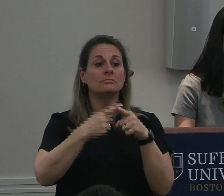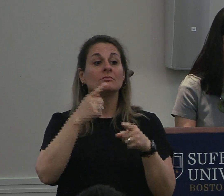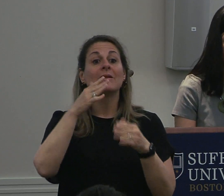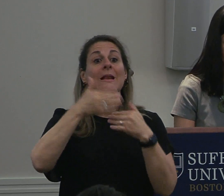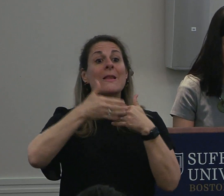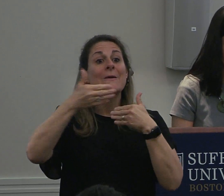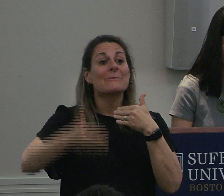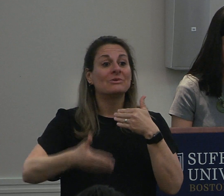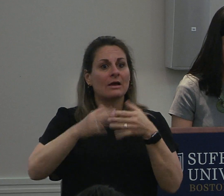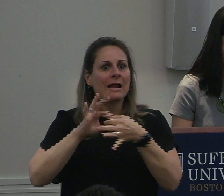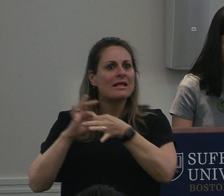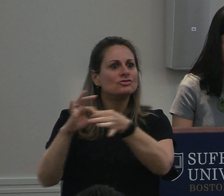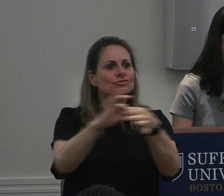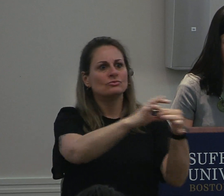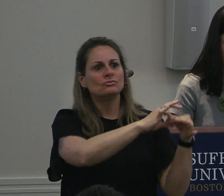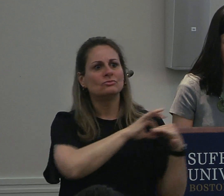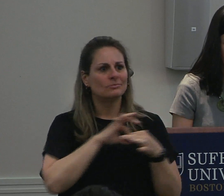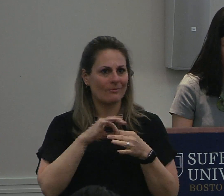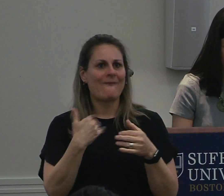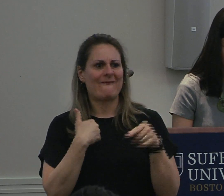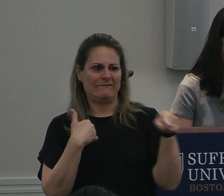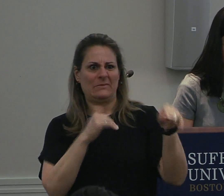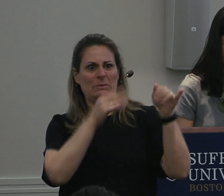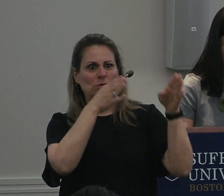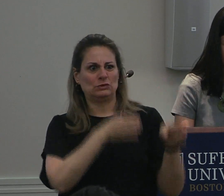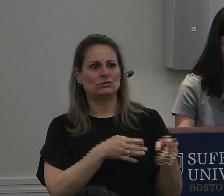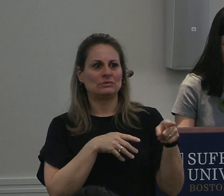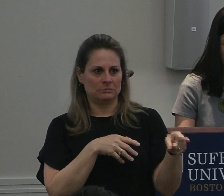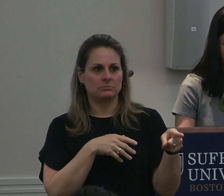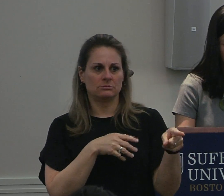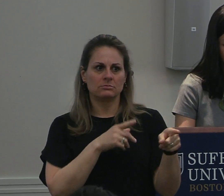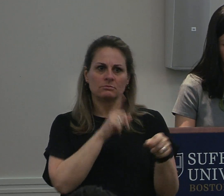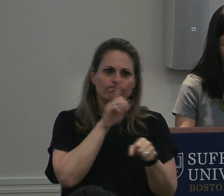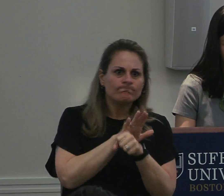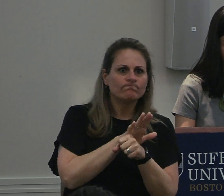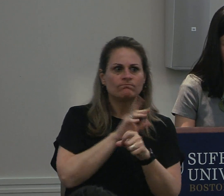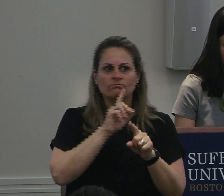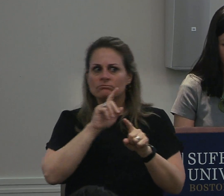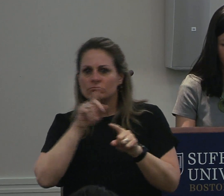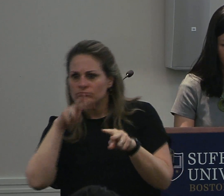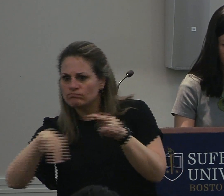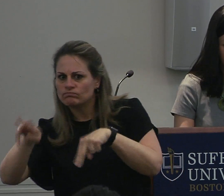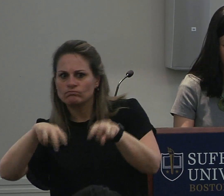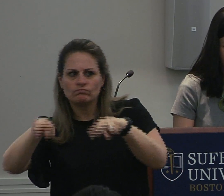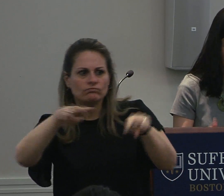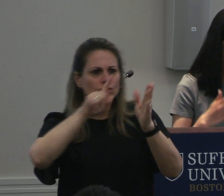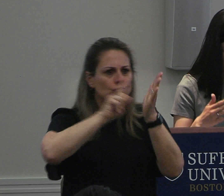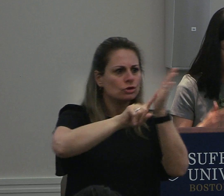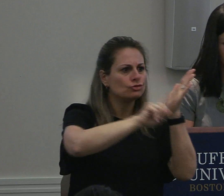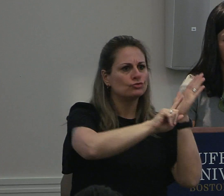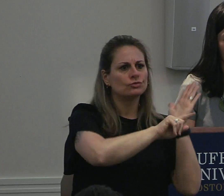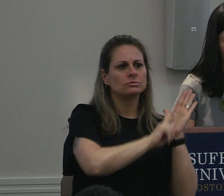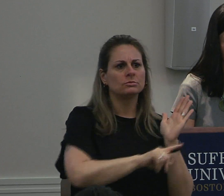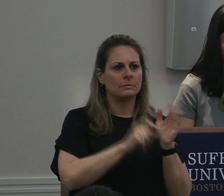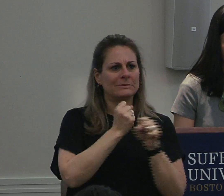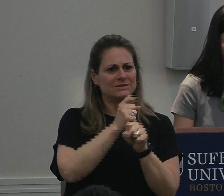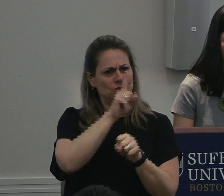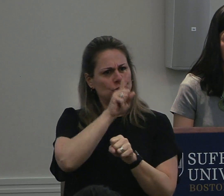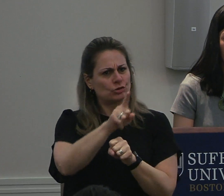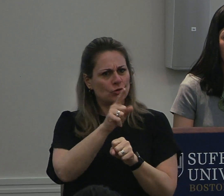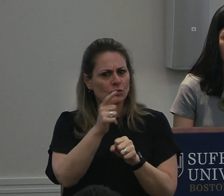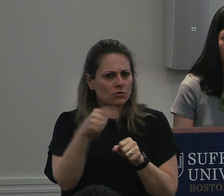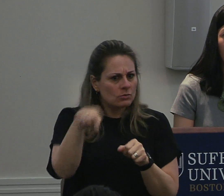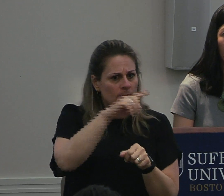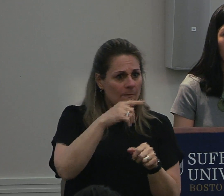I'll make sure we get out to Olmsted Green and take a look there so we can identify the specific intersections that you're talking